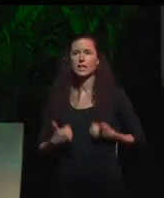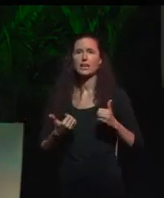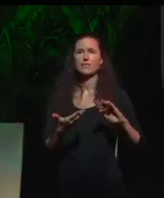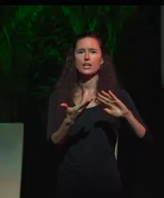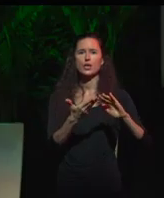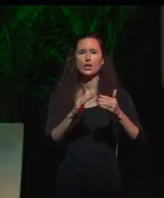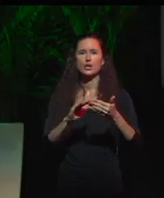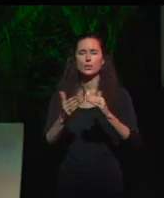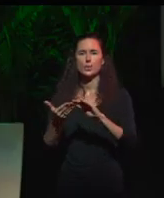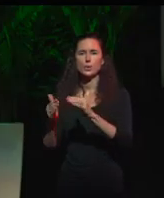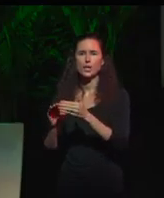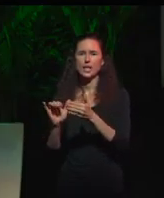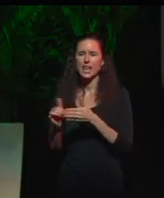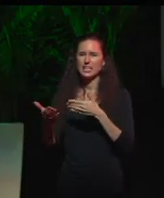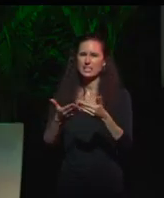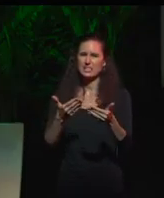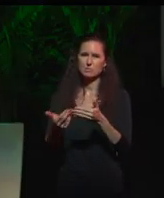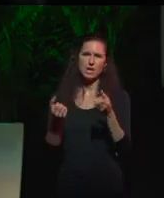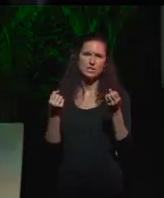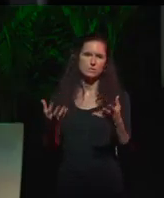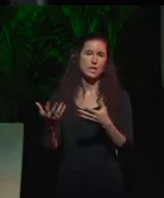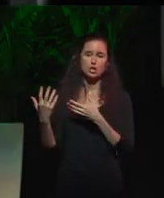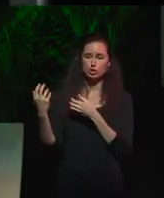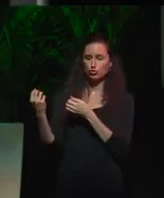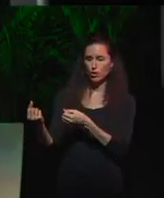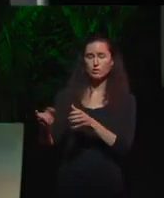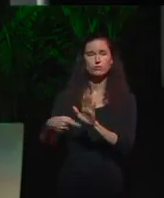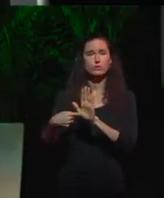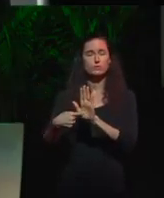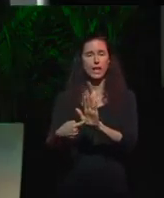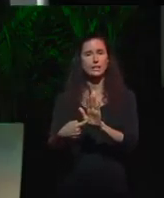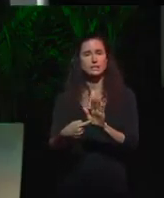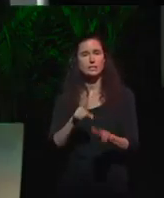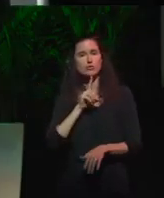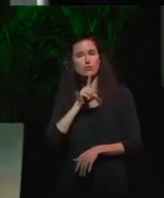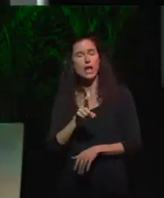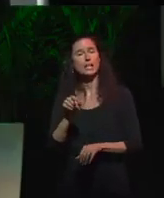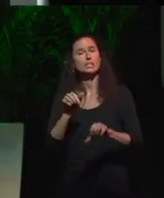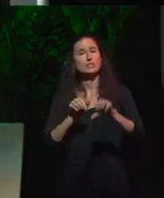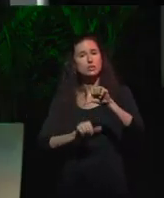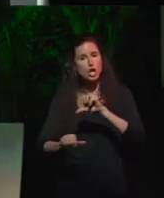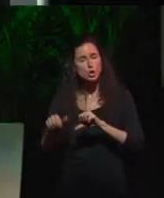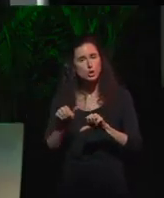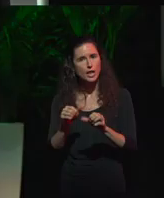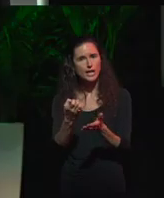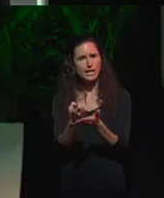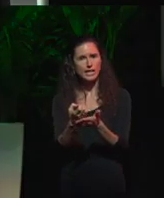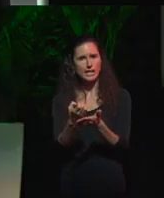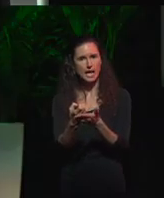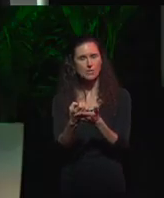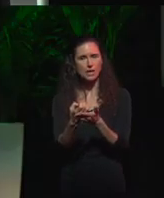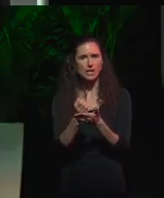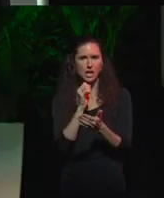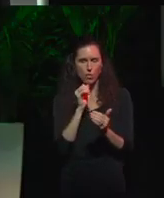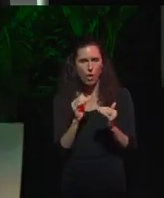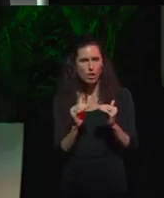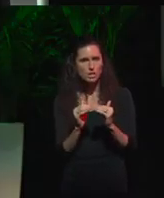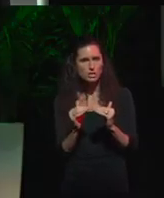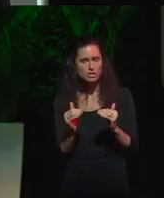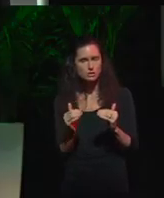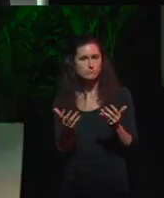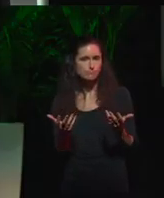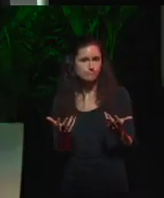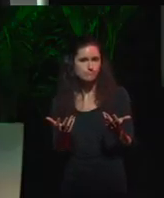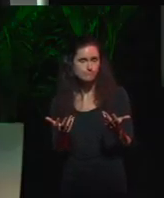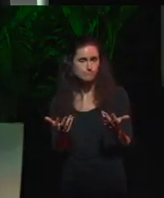community that, despite its many strengths, reflects the realities of a social and economic inequalities?